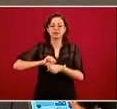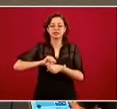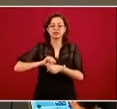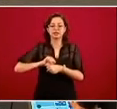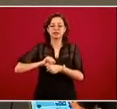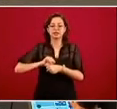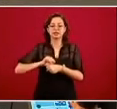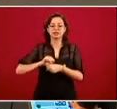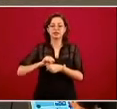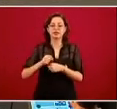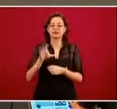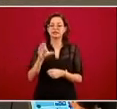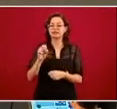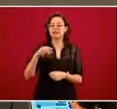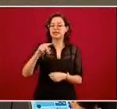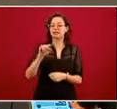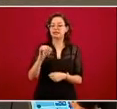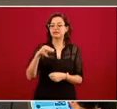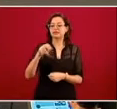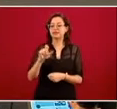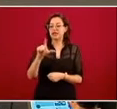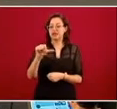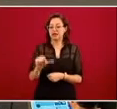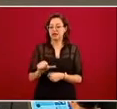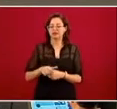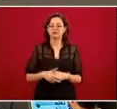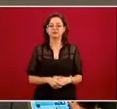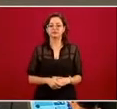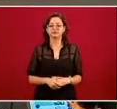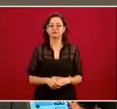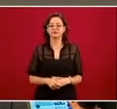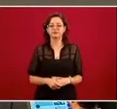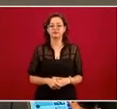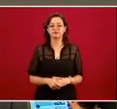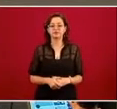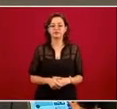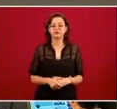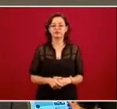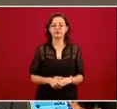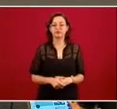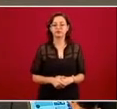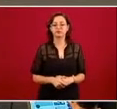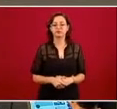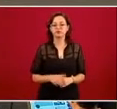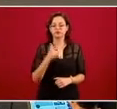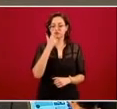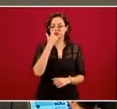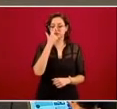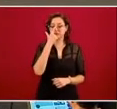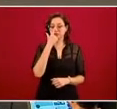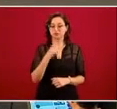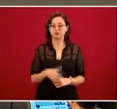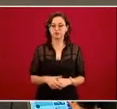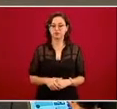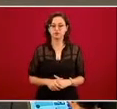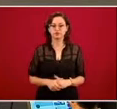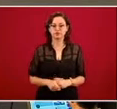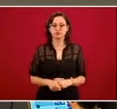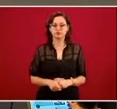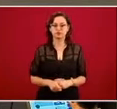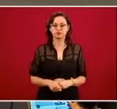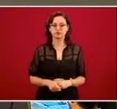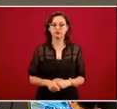weekly estimation of cases that is derived from the sentinel model of epidemiological